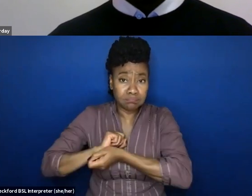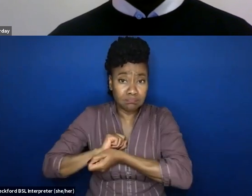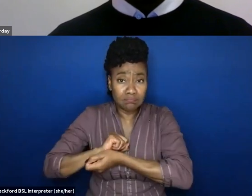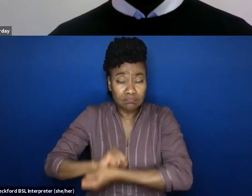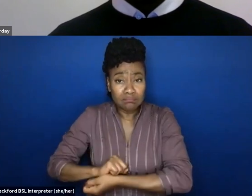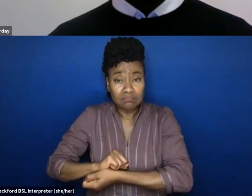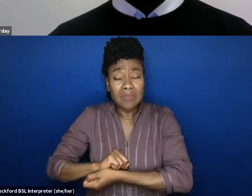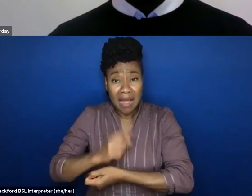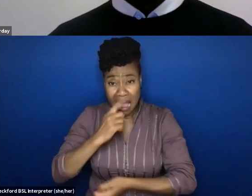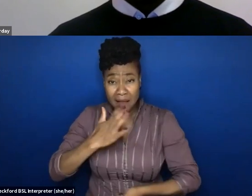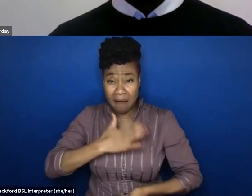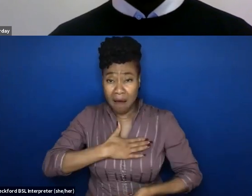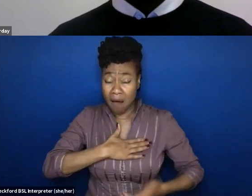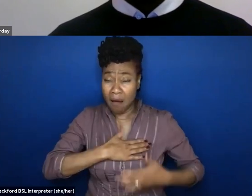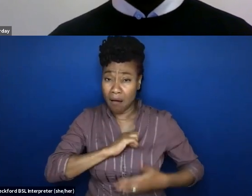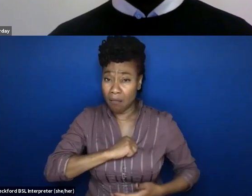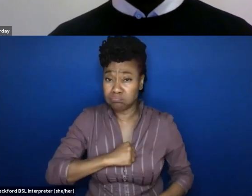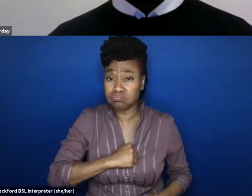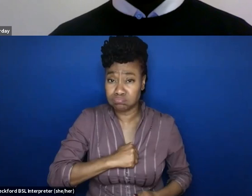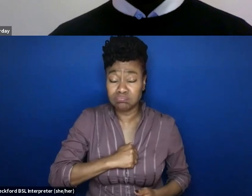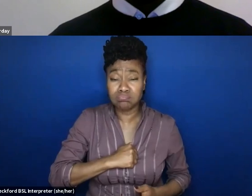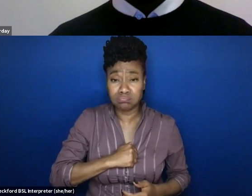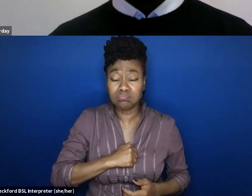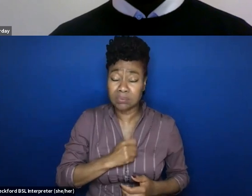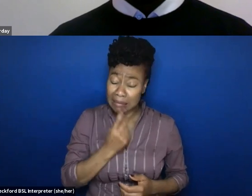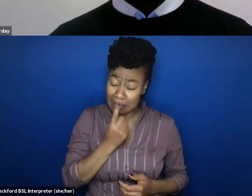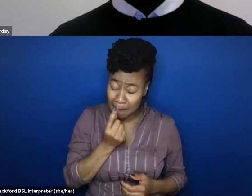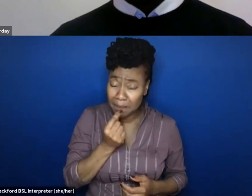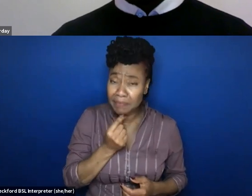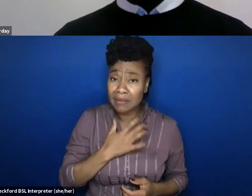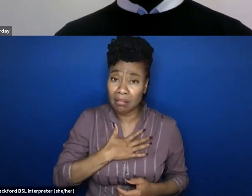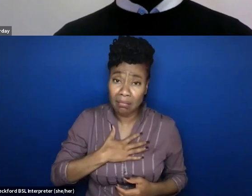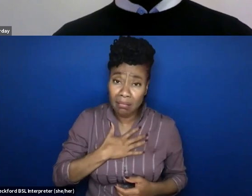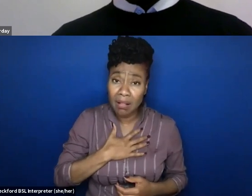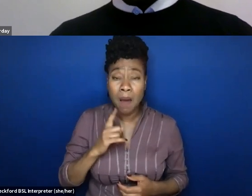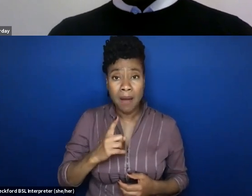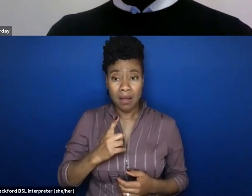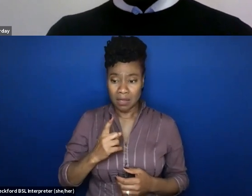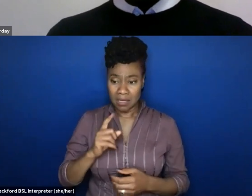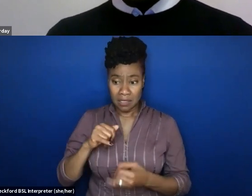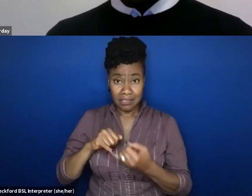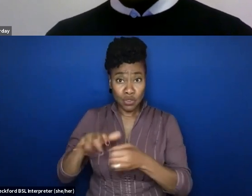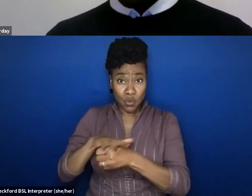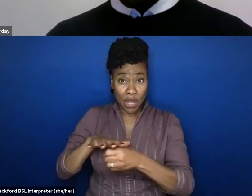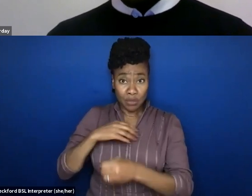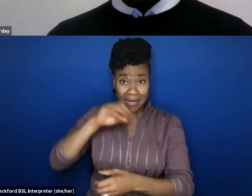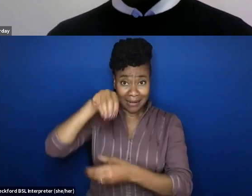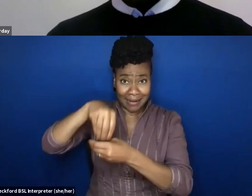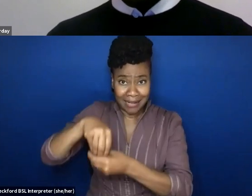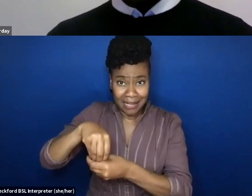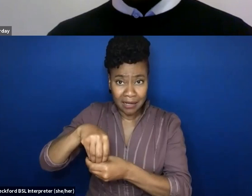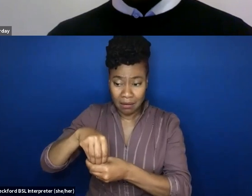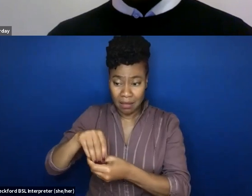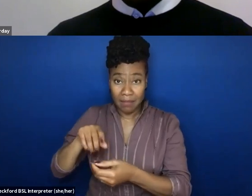It can be very despairing. But when you're in a position of change and you have a voice and you're able to speak